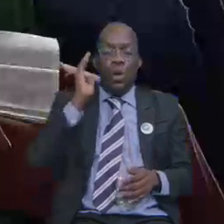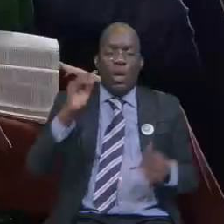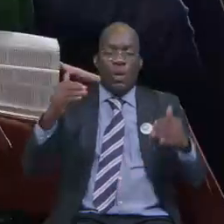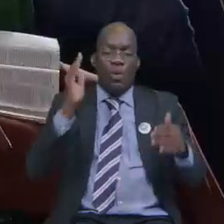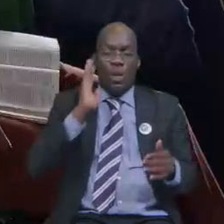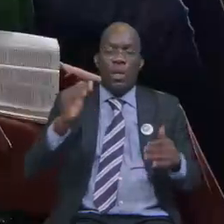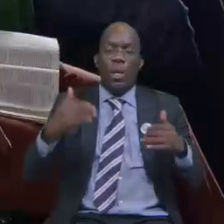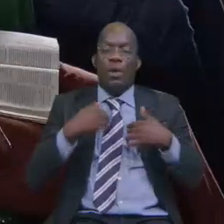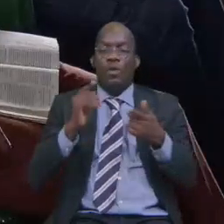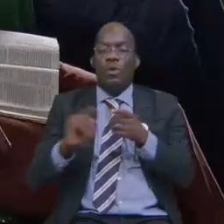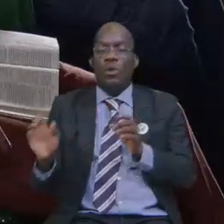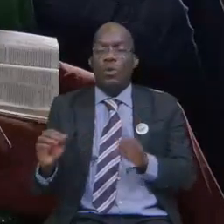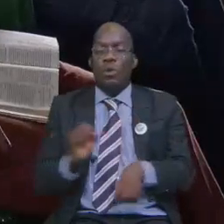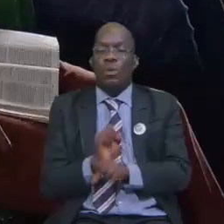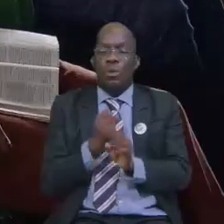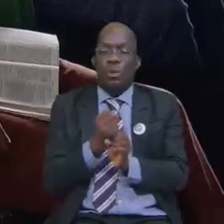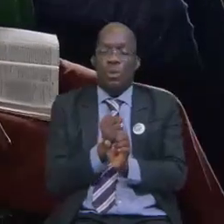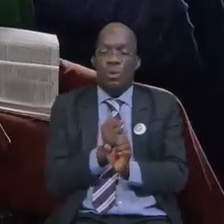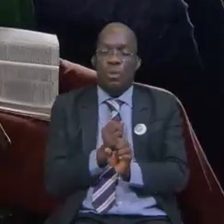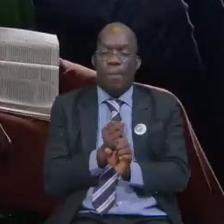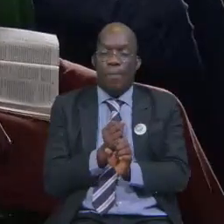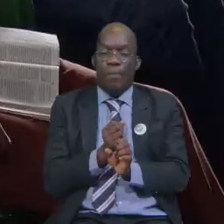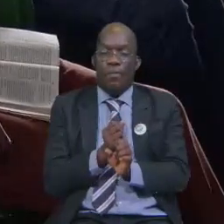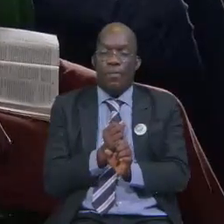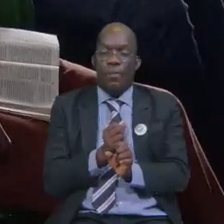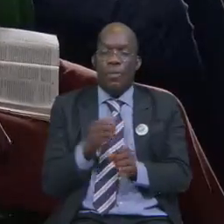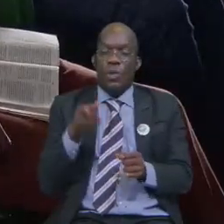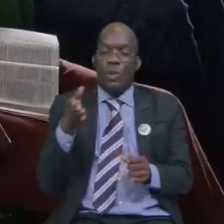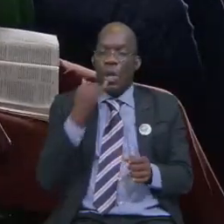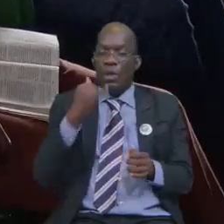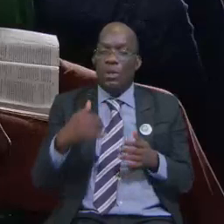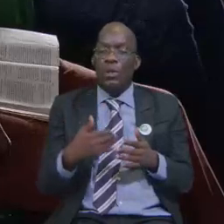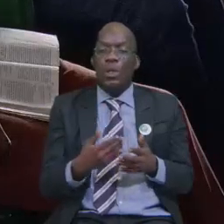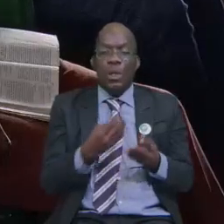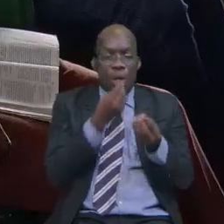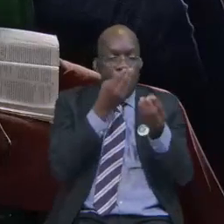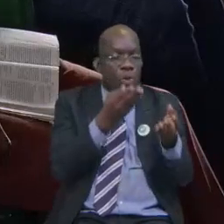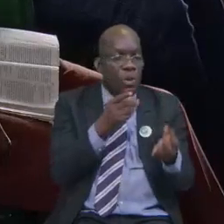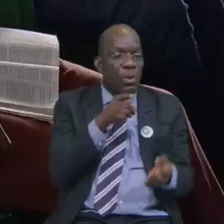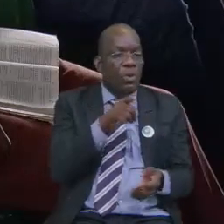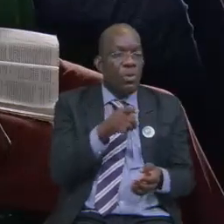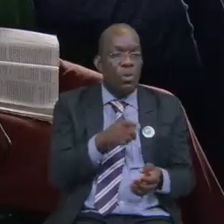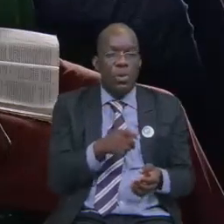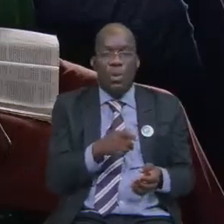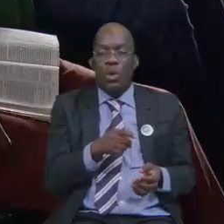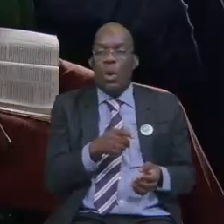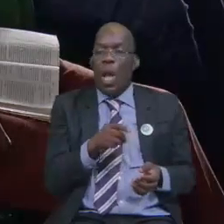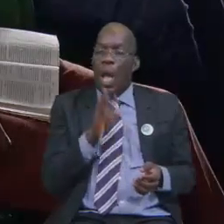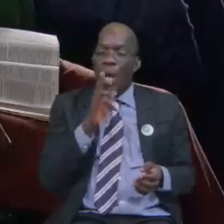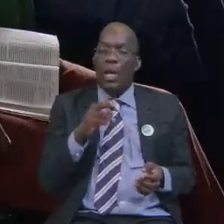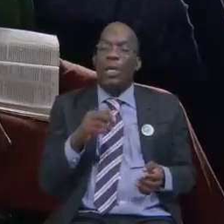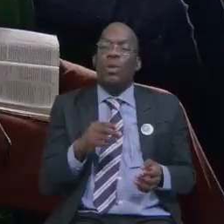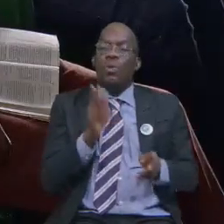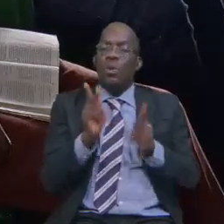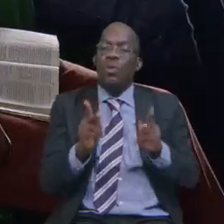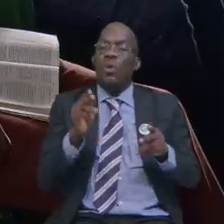at the college or the university, and there is a news happening, you know, in the tribe, in the village, the people